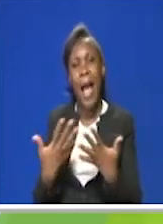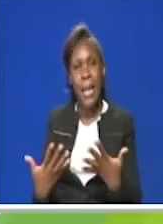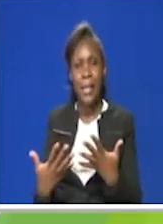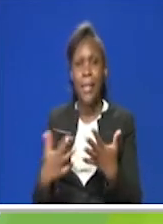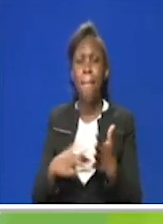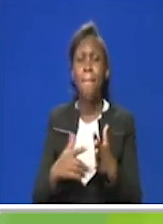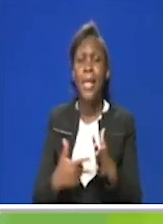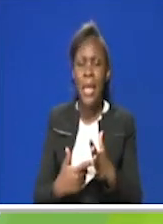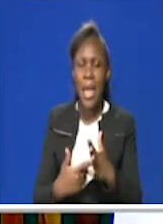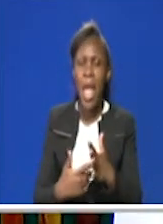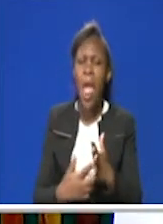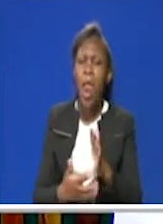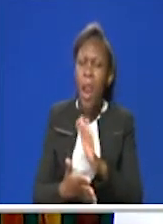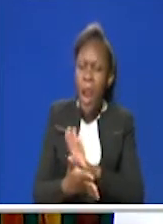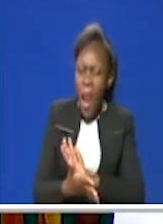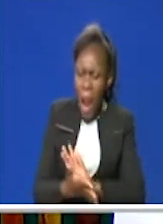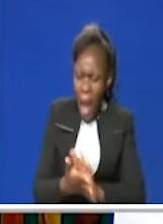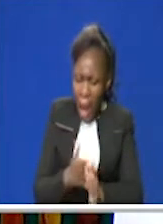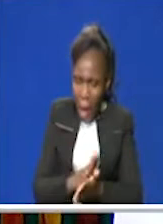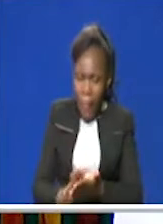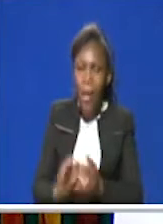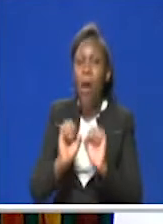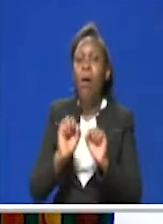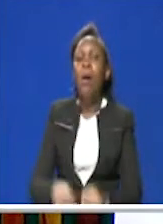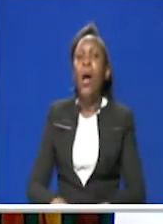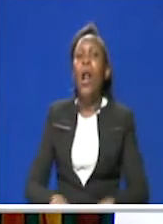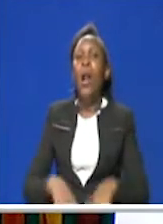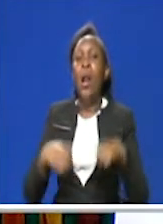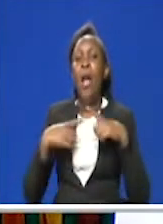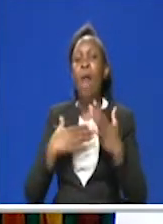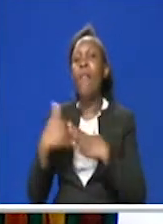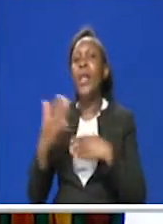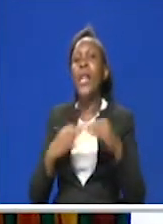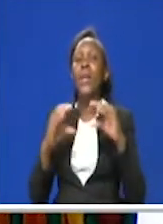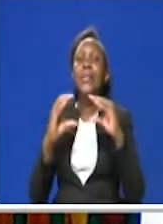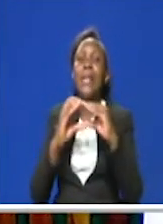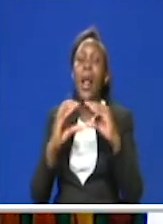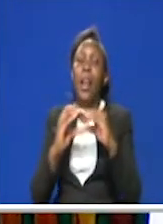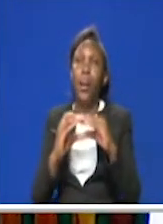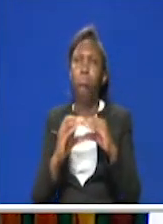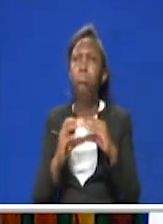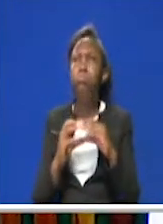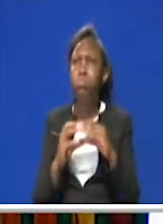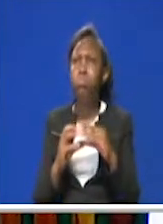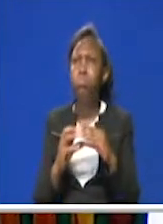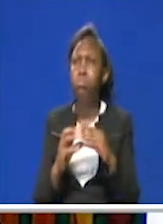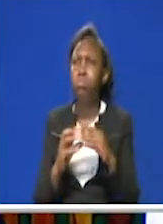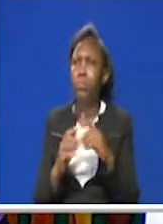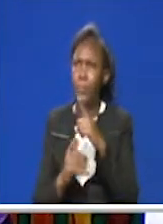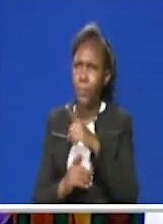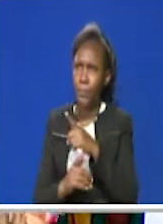meaning no organism can survive without a cell. What about our topic